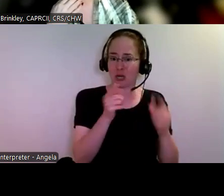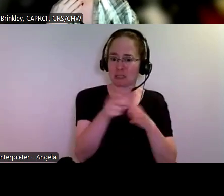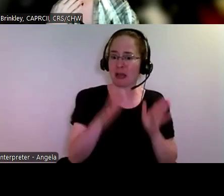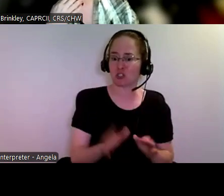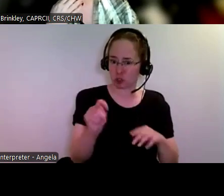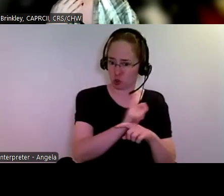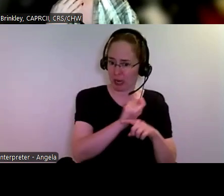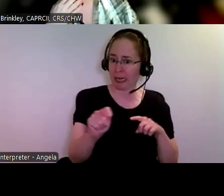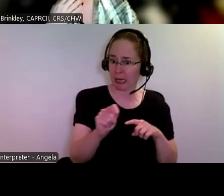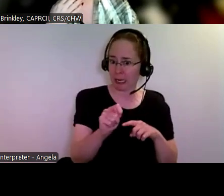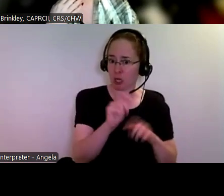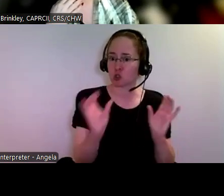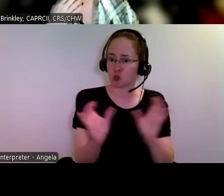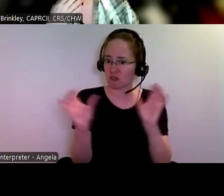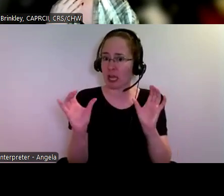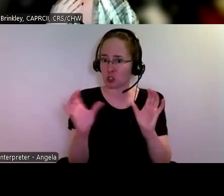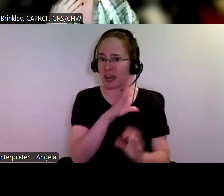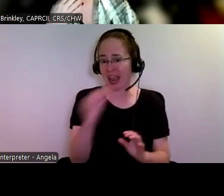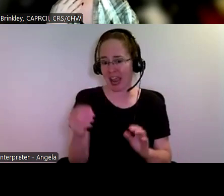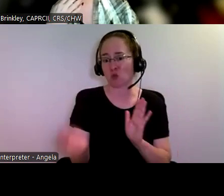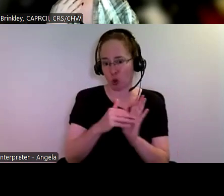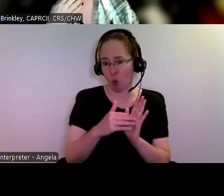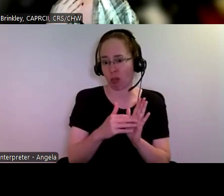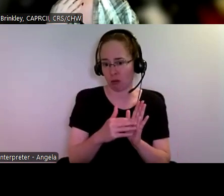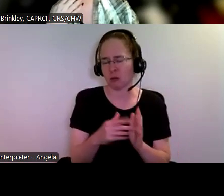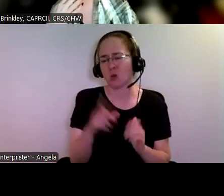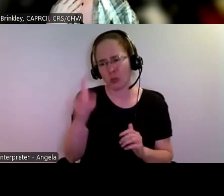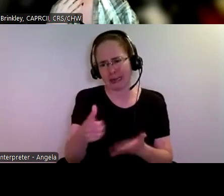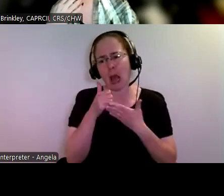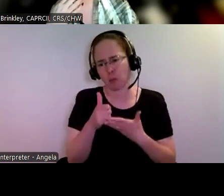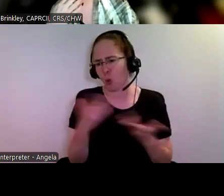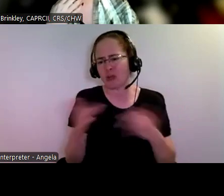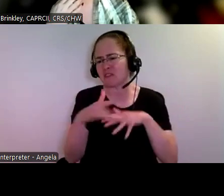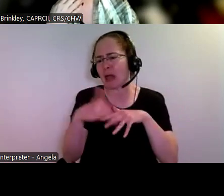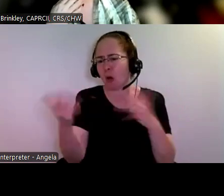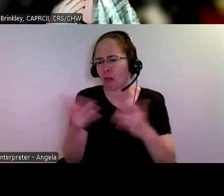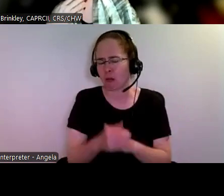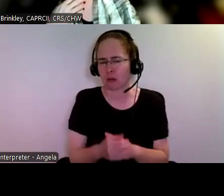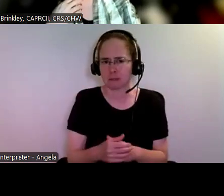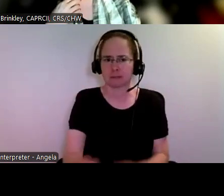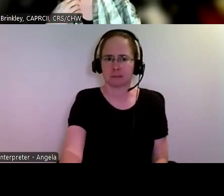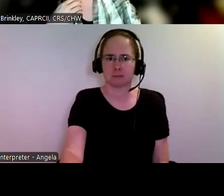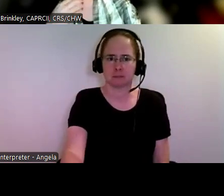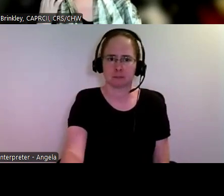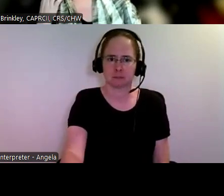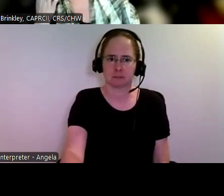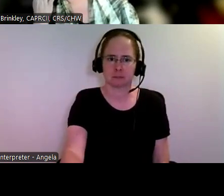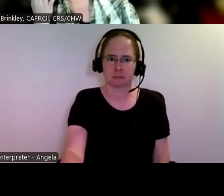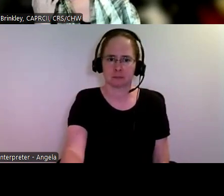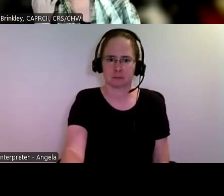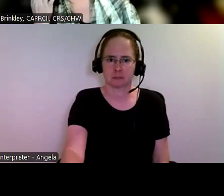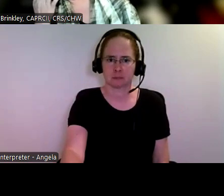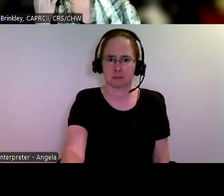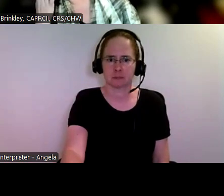specialist training, certification, and renewal. We need help. What's available? So here's what I